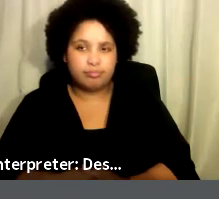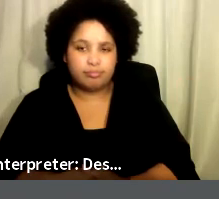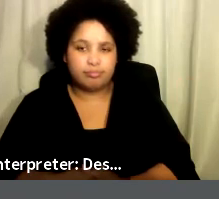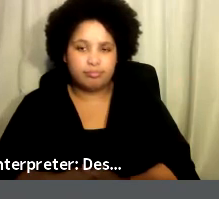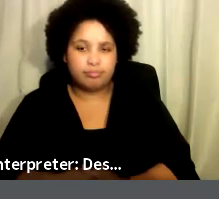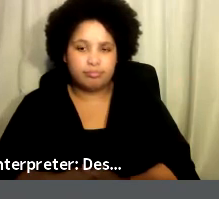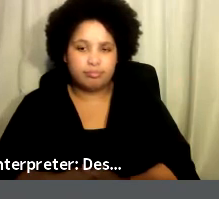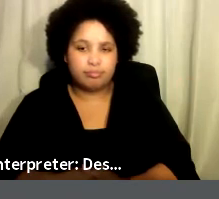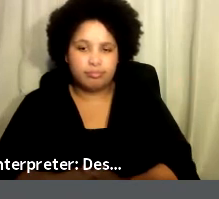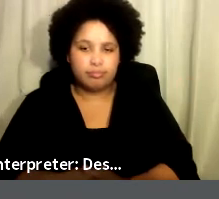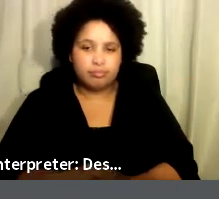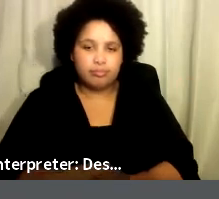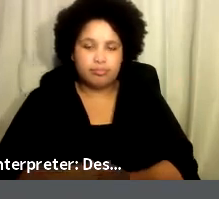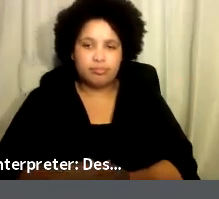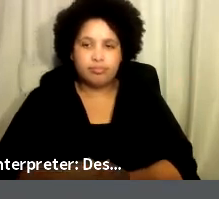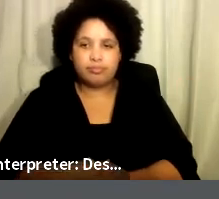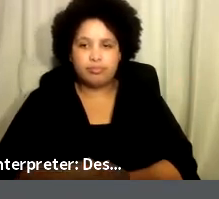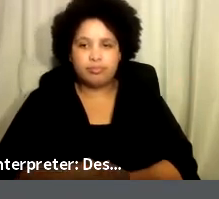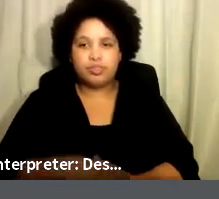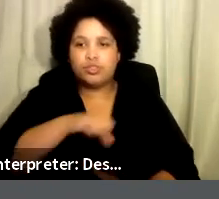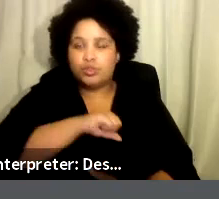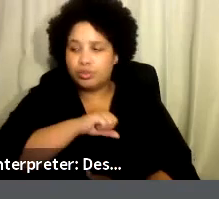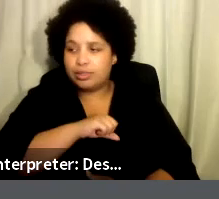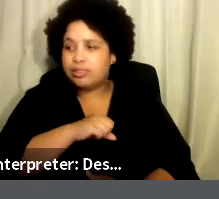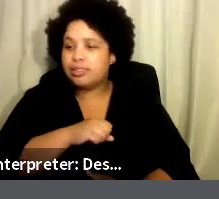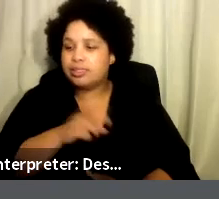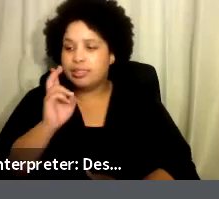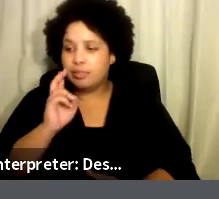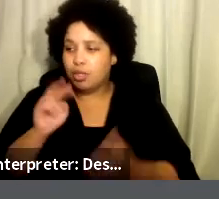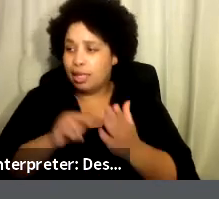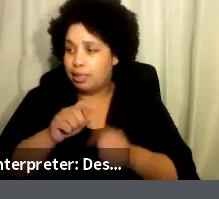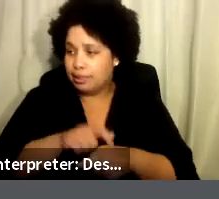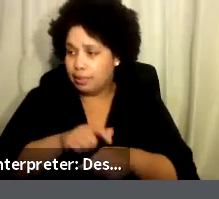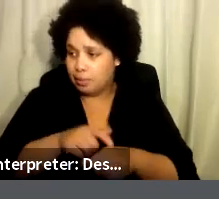I'm looking at my time, Dr. Thompson and our preschool staff.